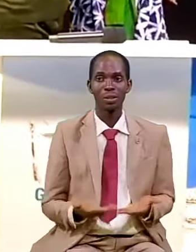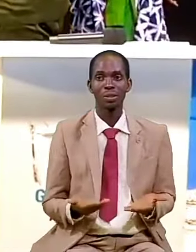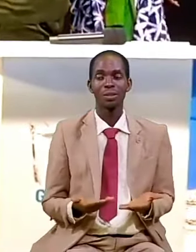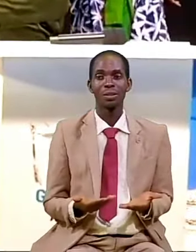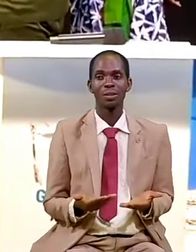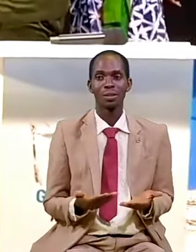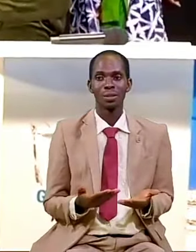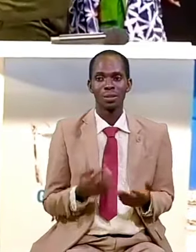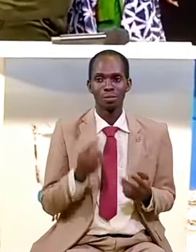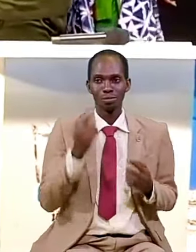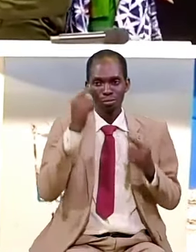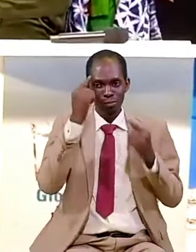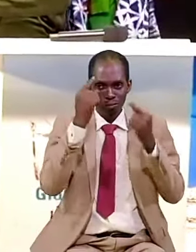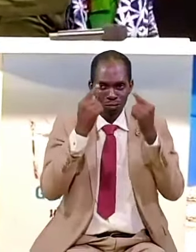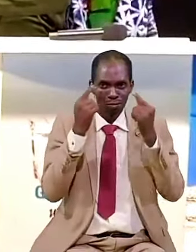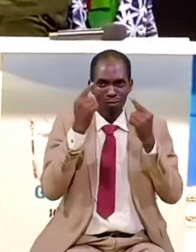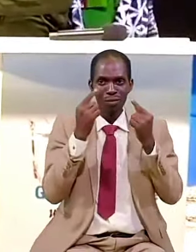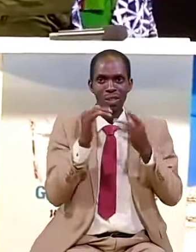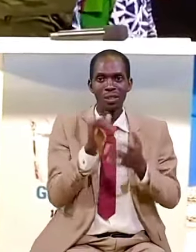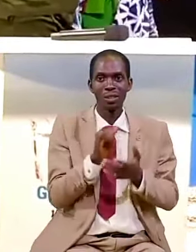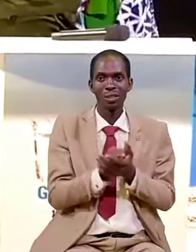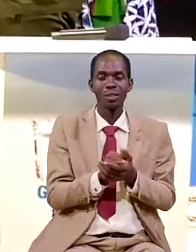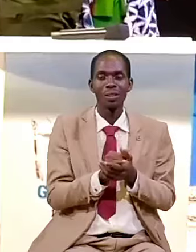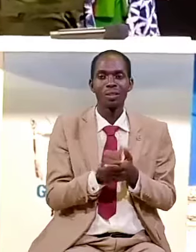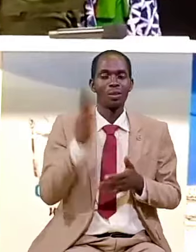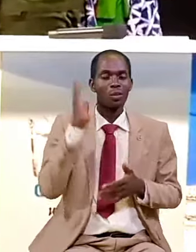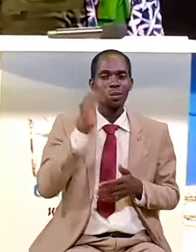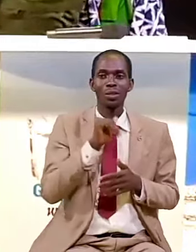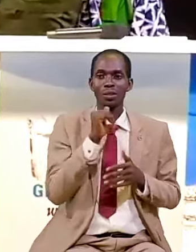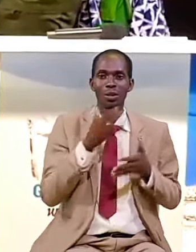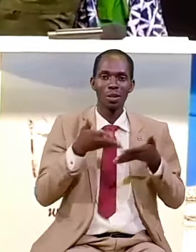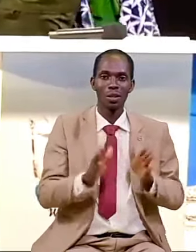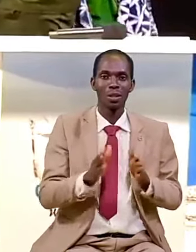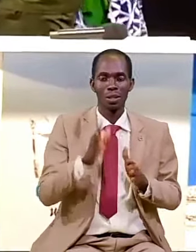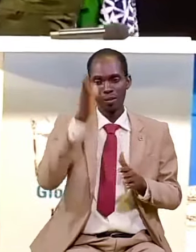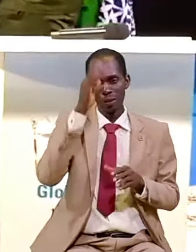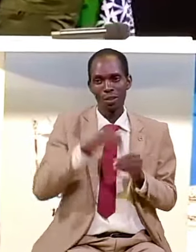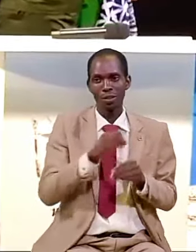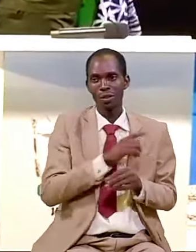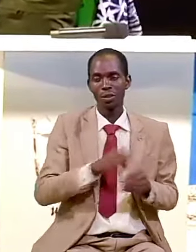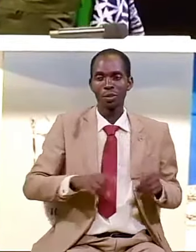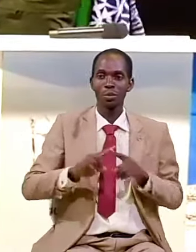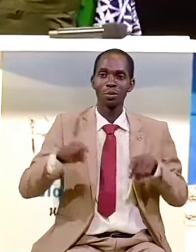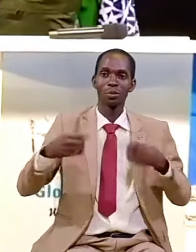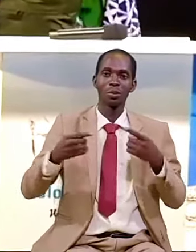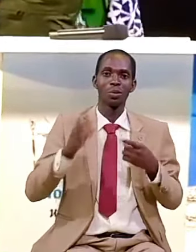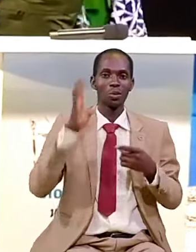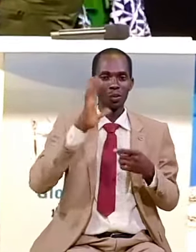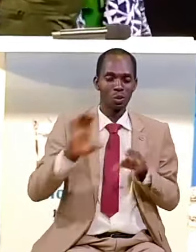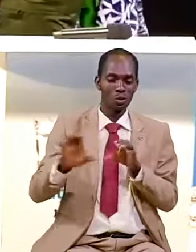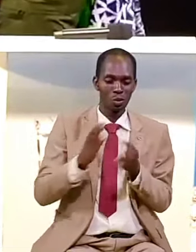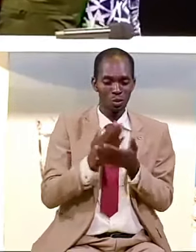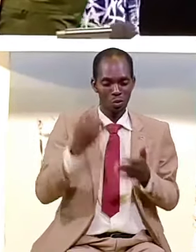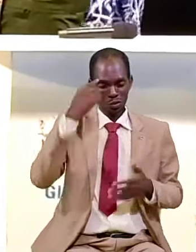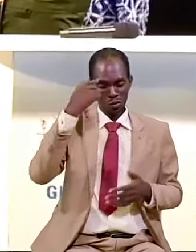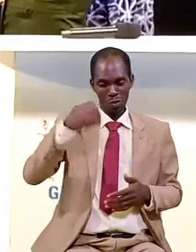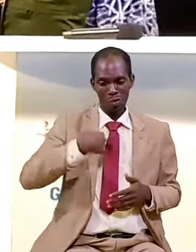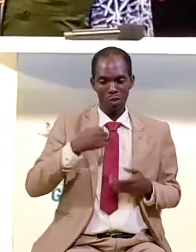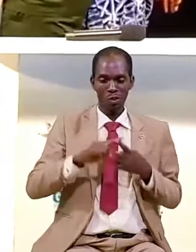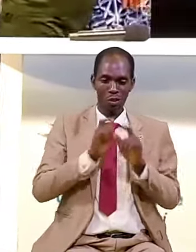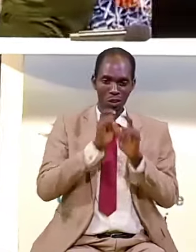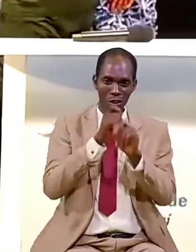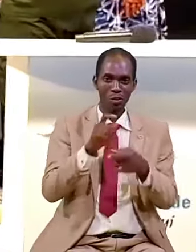otherwise, that you will not lead the Father and the Lord to go like that. You may produce something for me, for our Father.